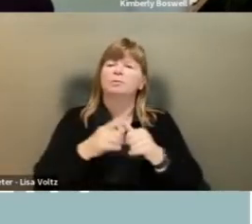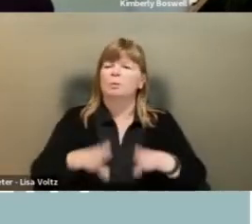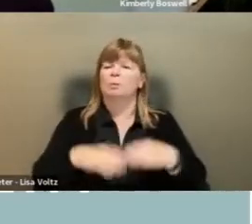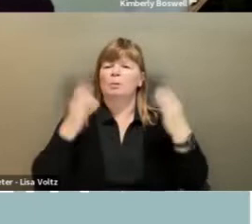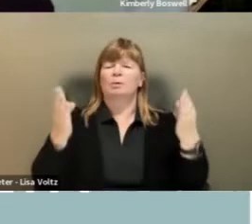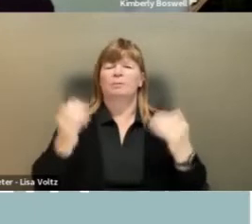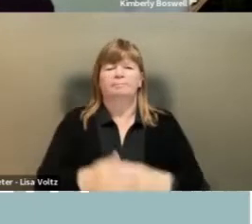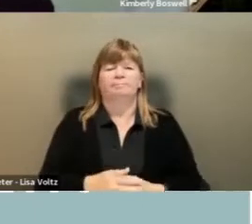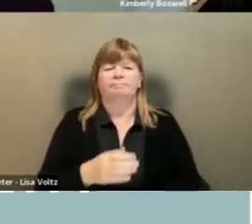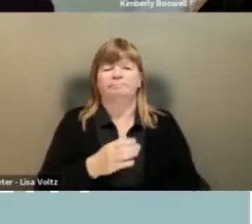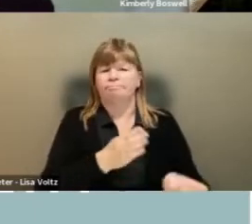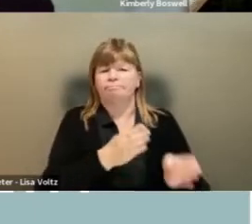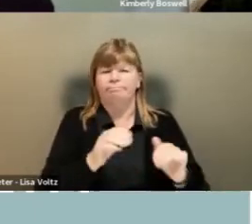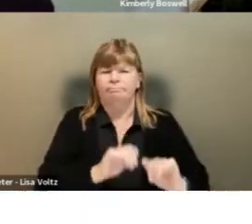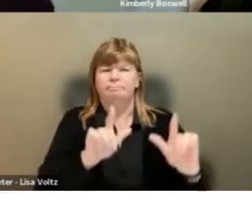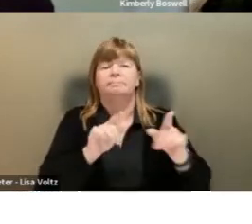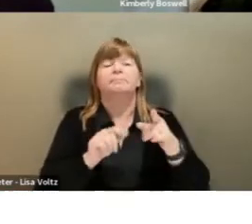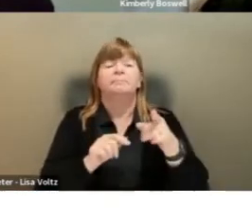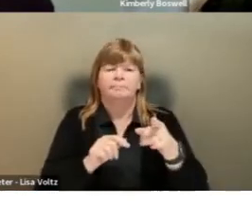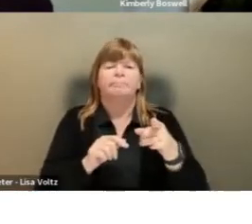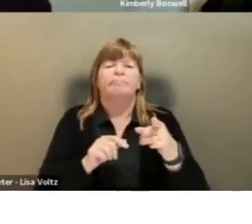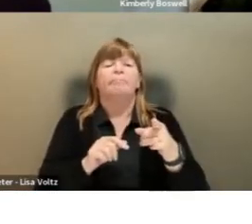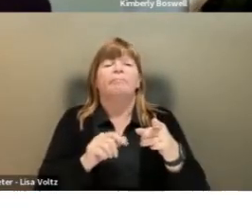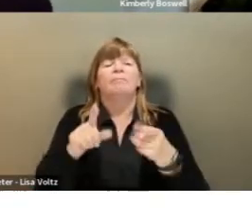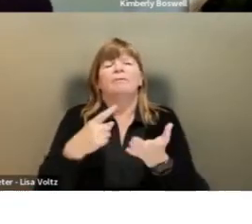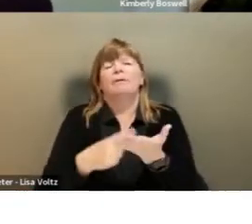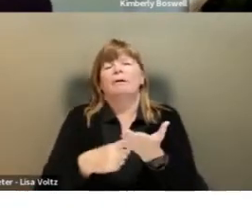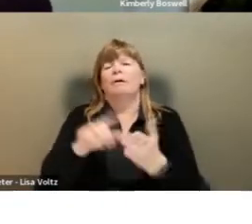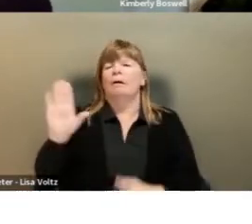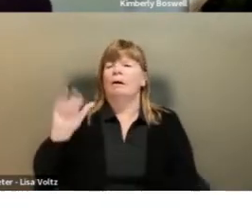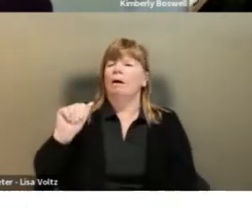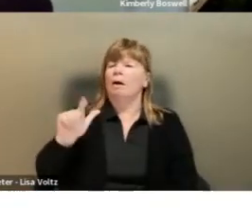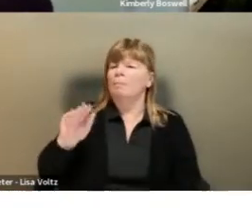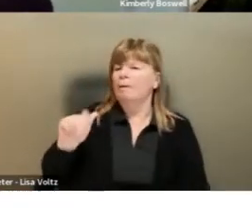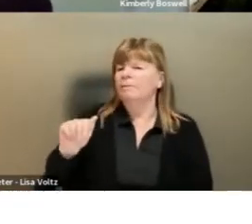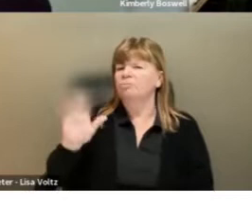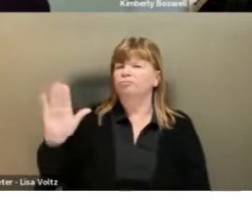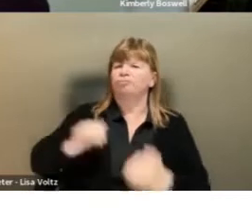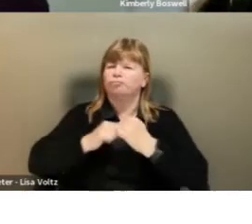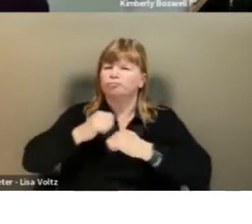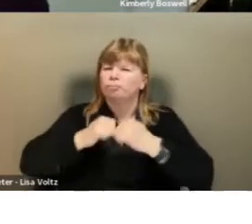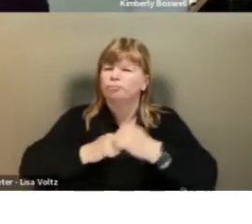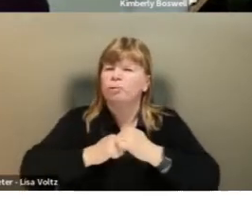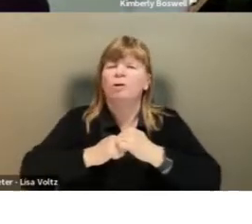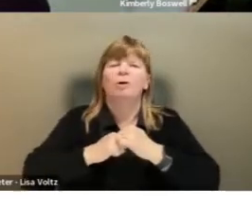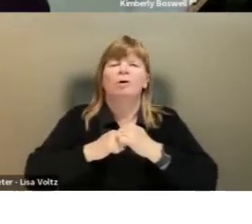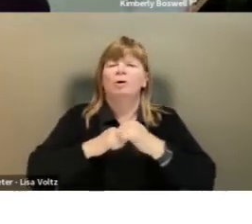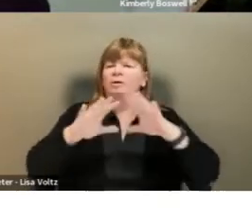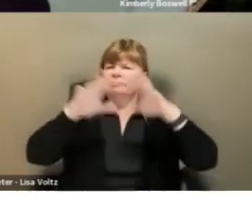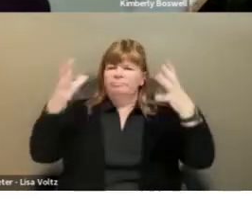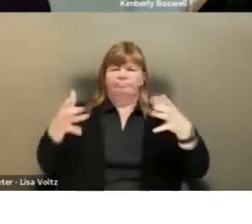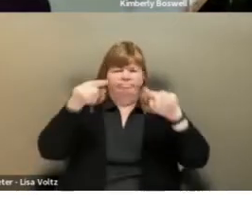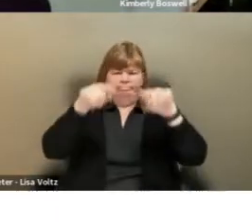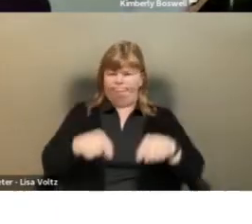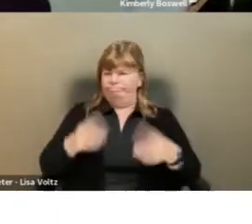slide, please. Talking a little bit about Alabama structure and what is under the umbrella of the